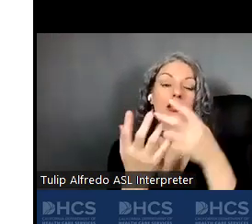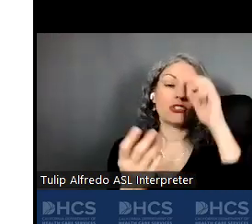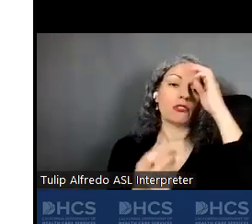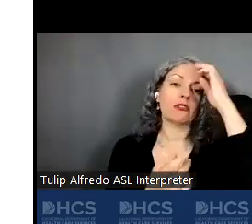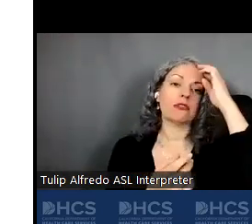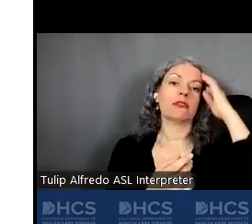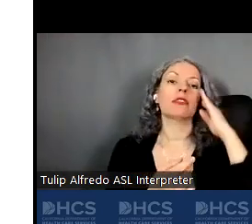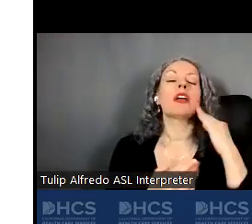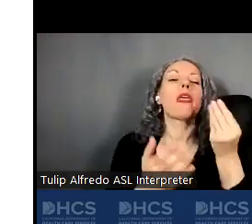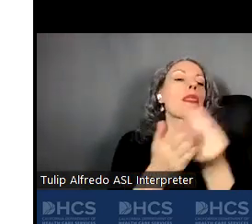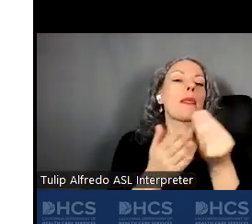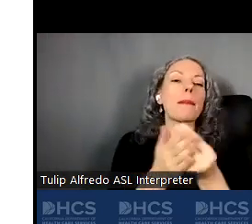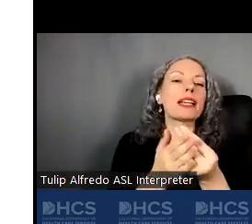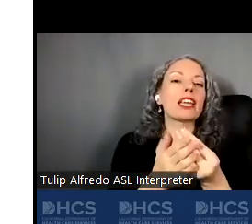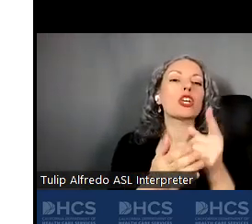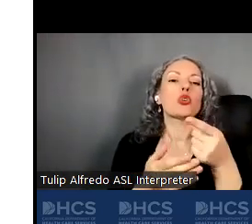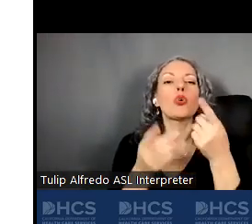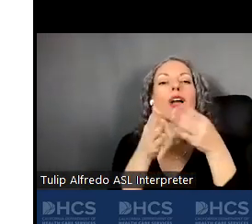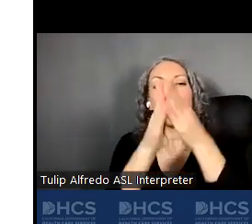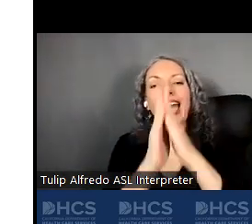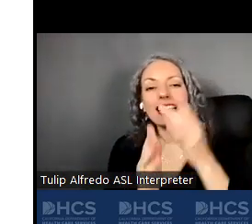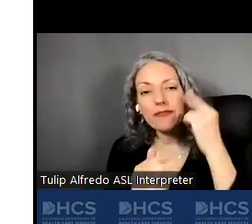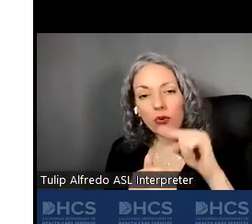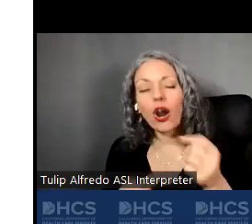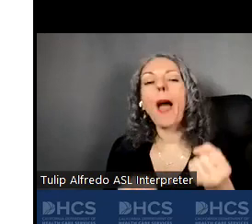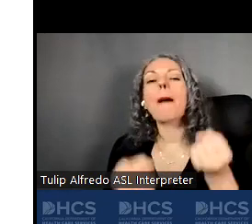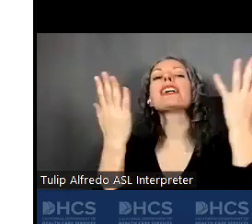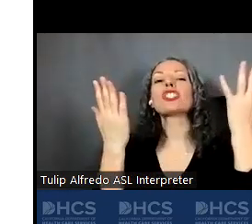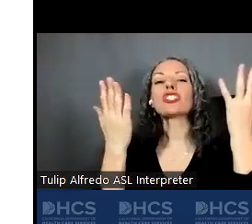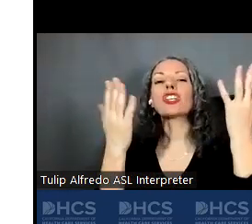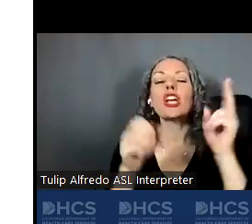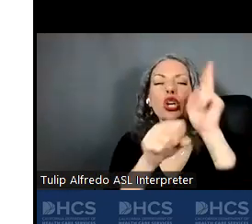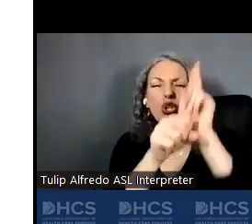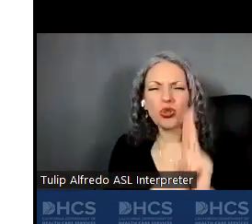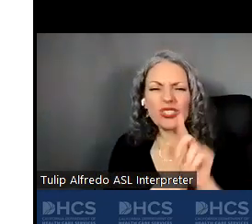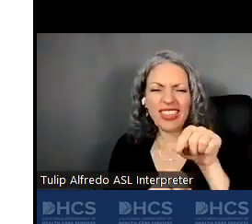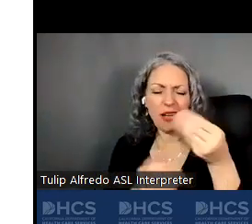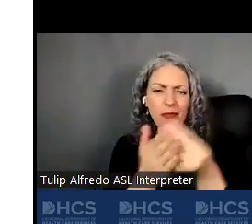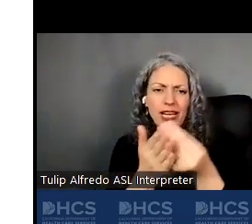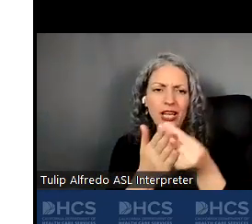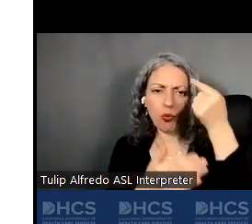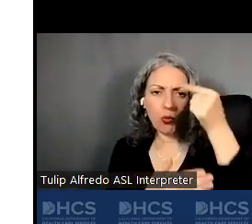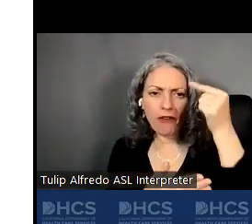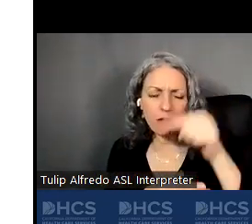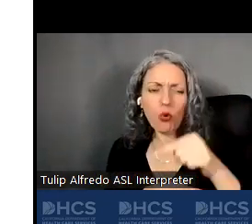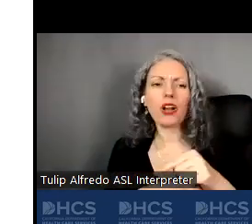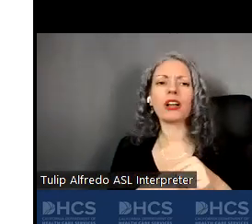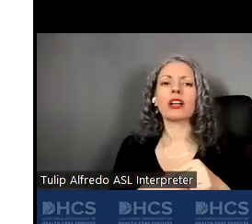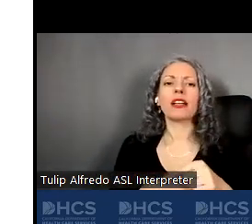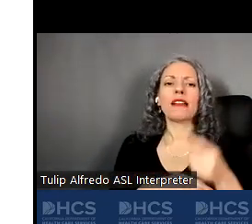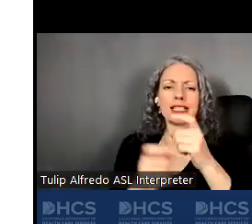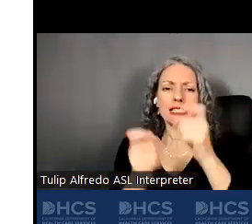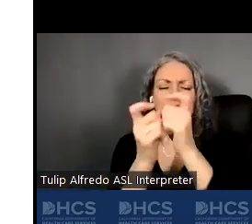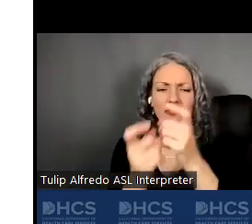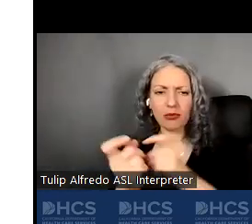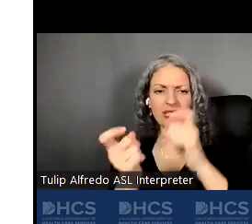the dollars that you're requesting, what's the intended use of the cited funds. There does need to be a detailed